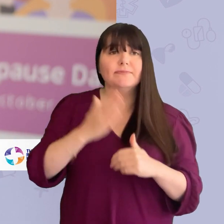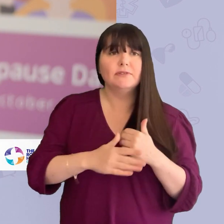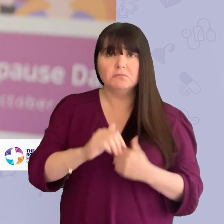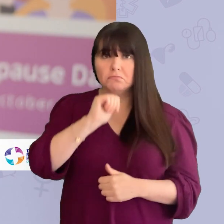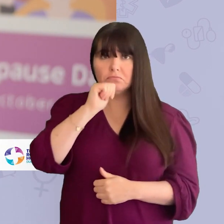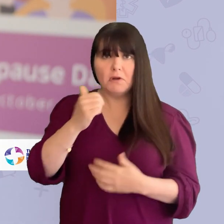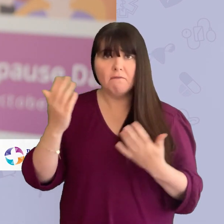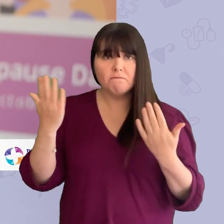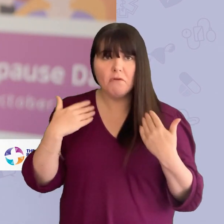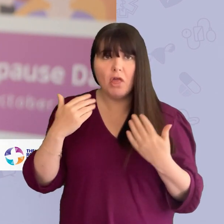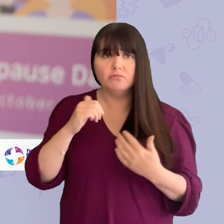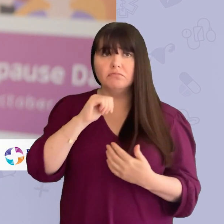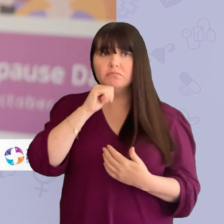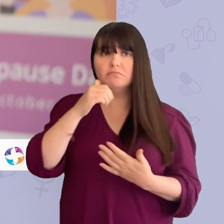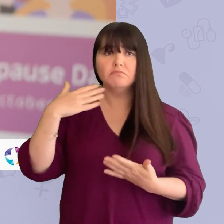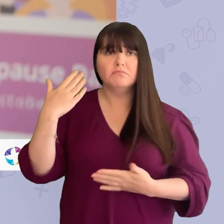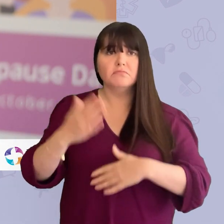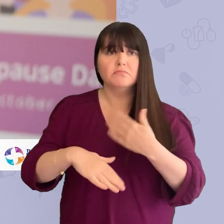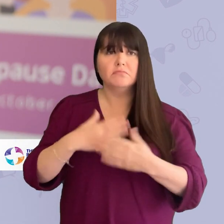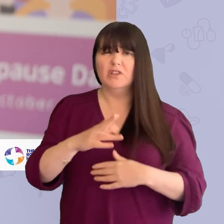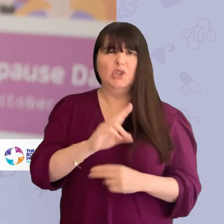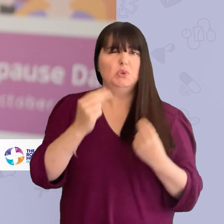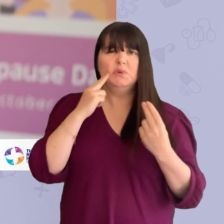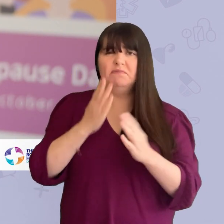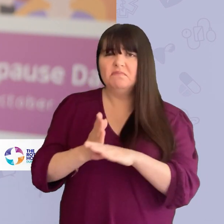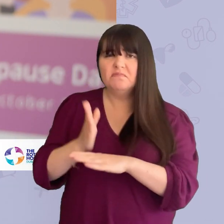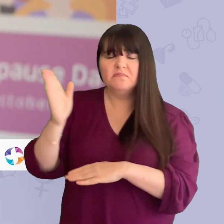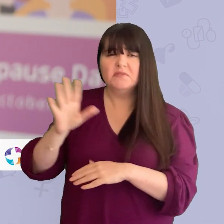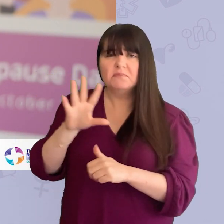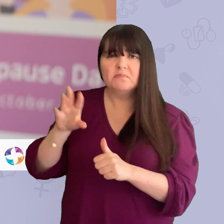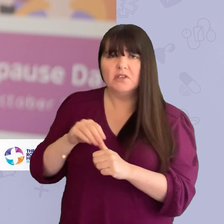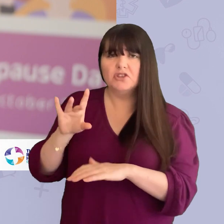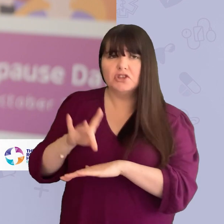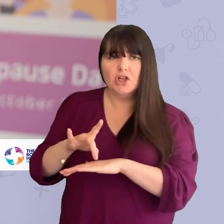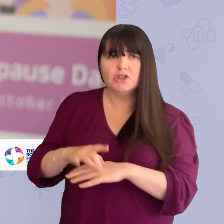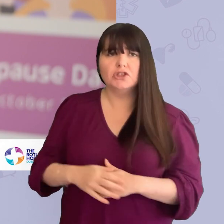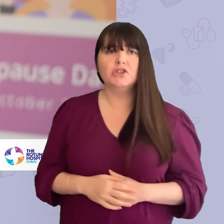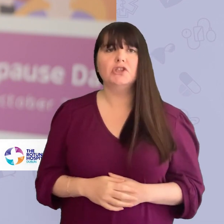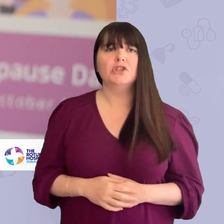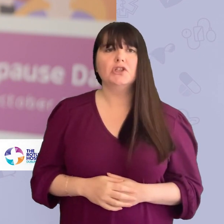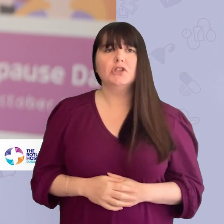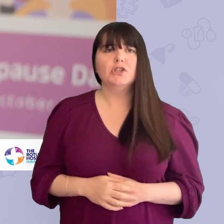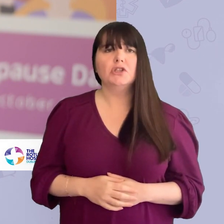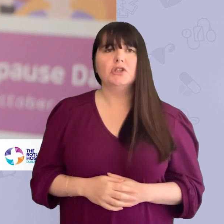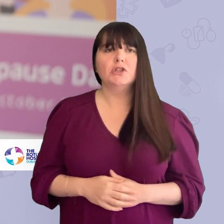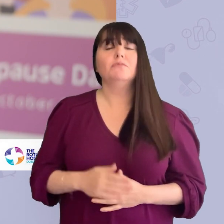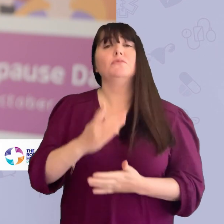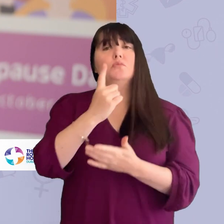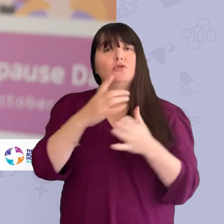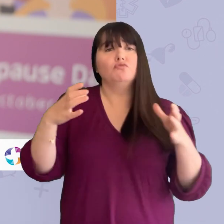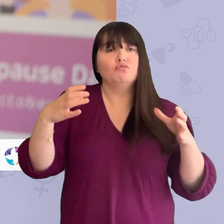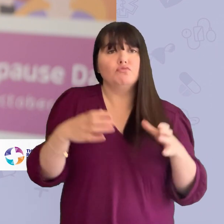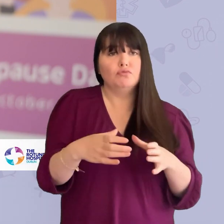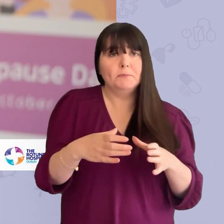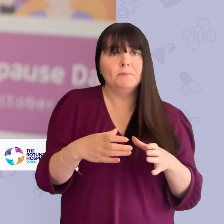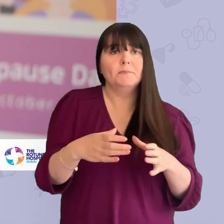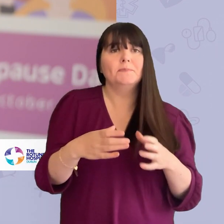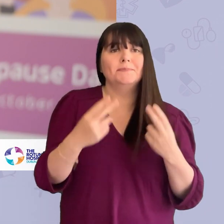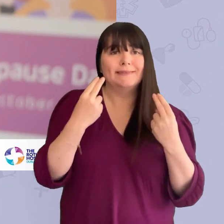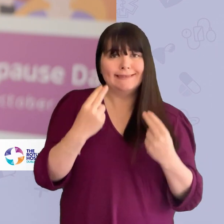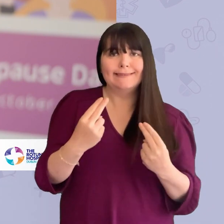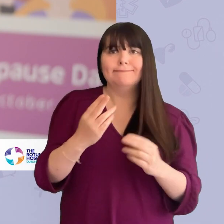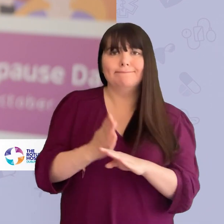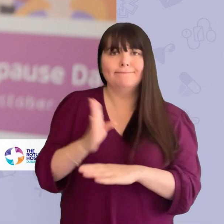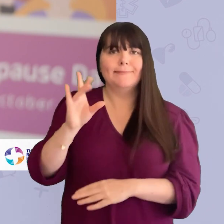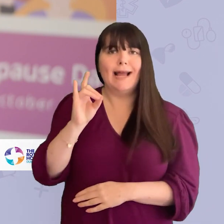night sweats. They don't need to see a specialist or go on HRT. The one group that will always need HRT are those